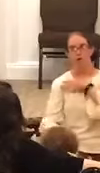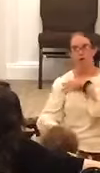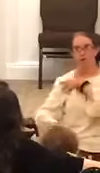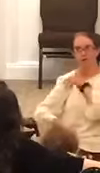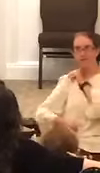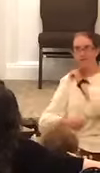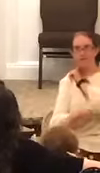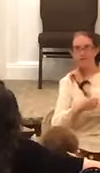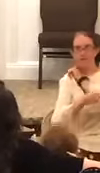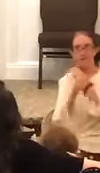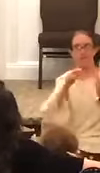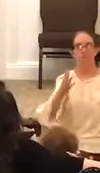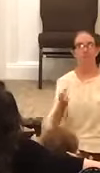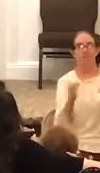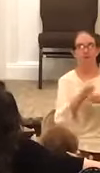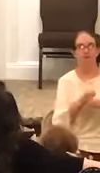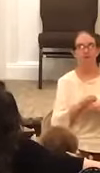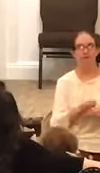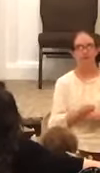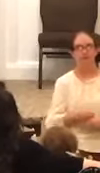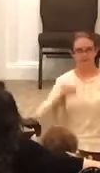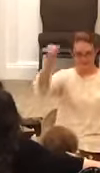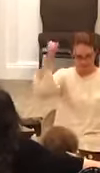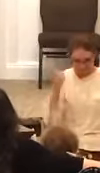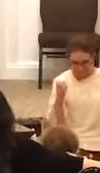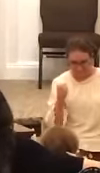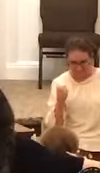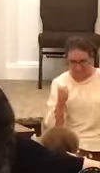hallelujah. You know what that made me do? It made me go, yes!